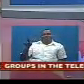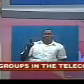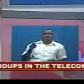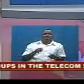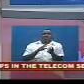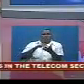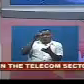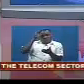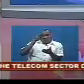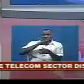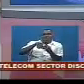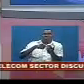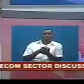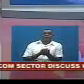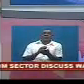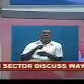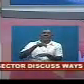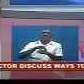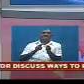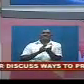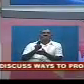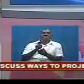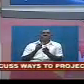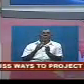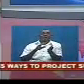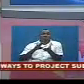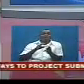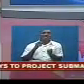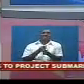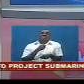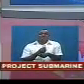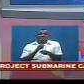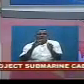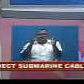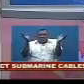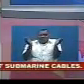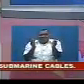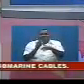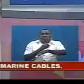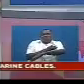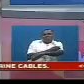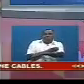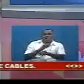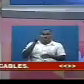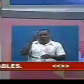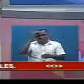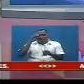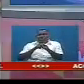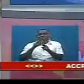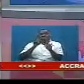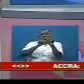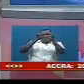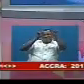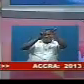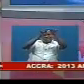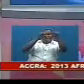Region by students of All Nations University College. The device is to help advance knowledge in space engineering and